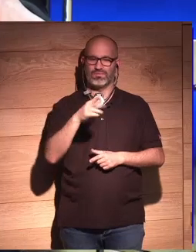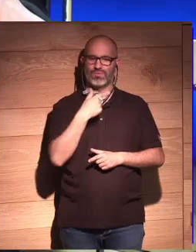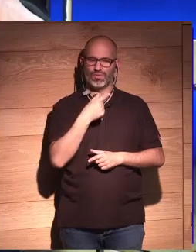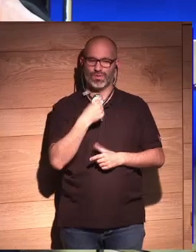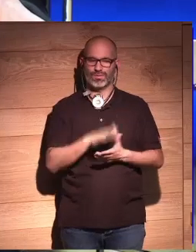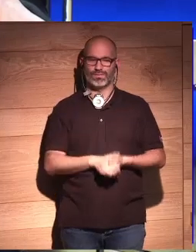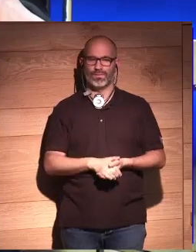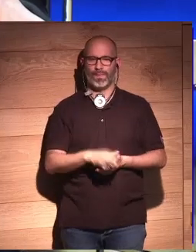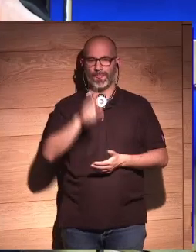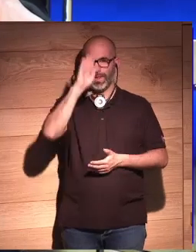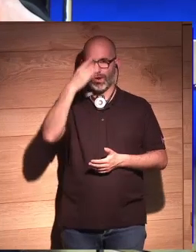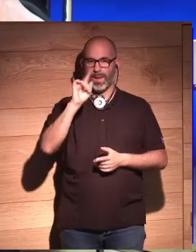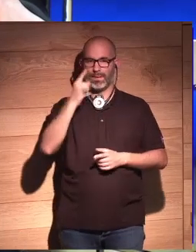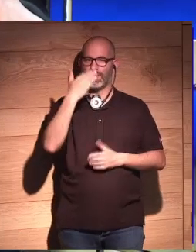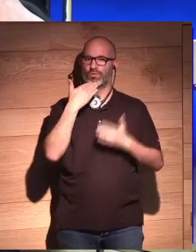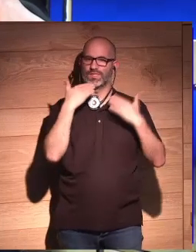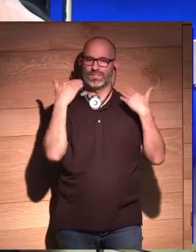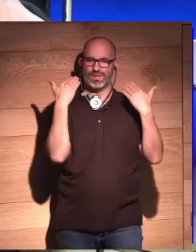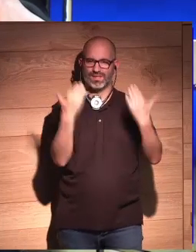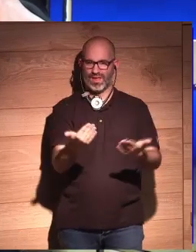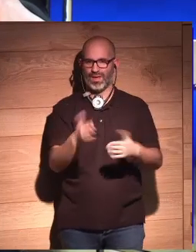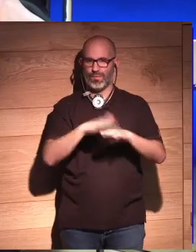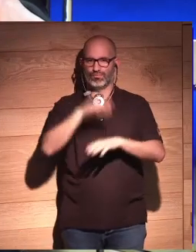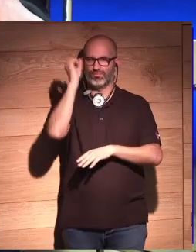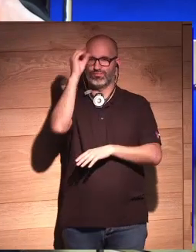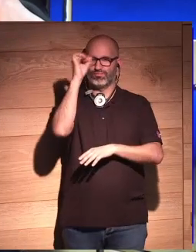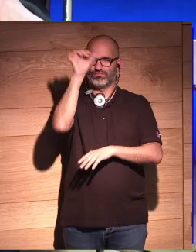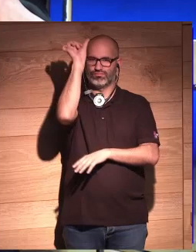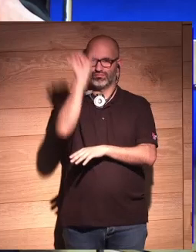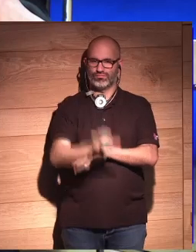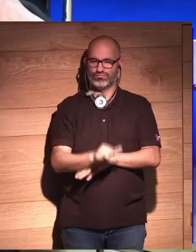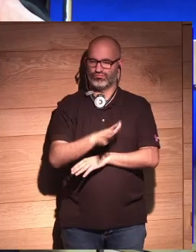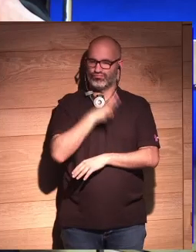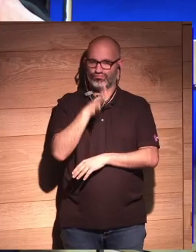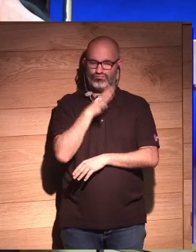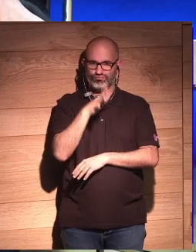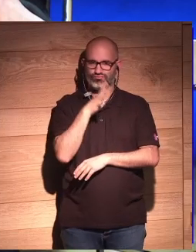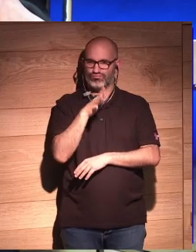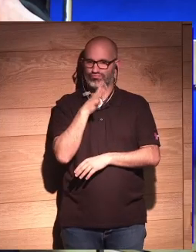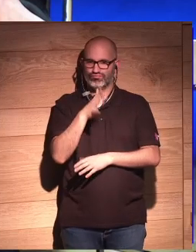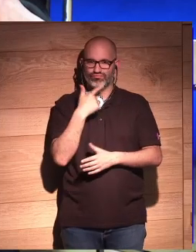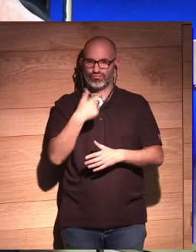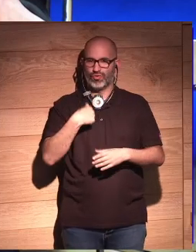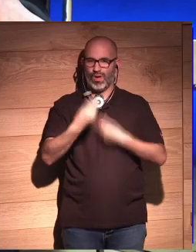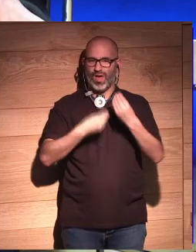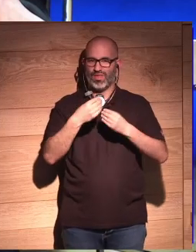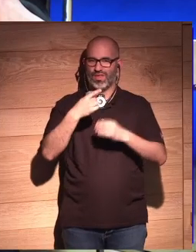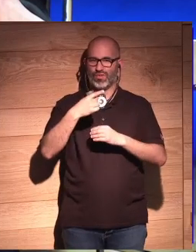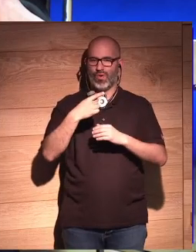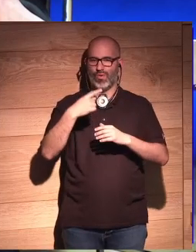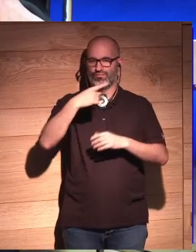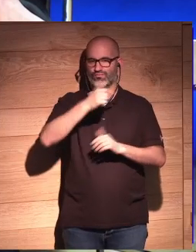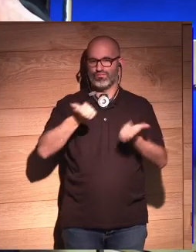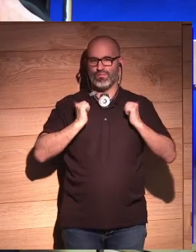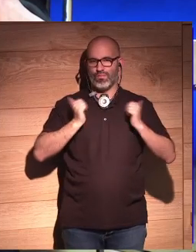you for this. This was amazing. I'm having a lot of feelings because I'm doing a PhD in actually immersive narratives. Oh, fantastic. So, my first question is obviously, can I